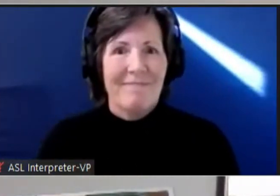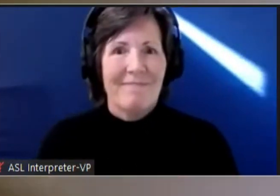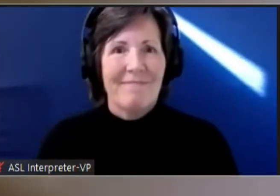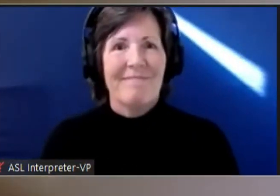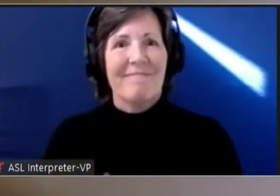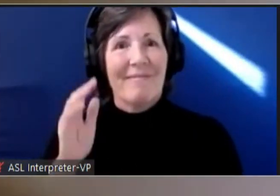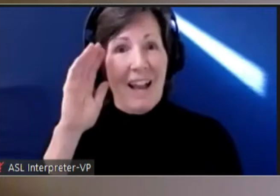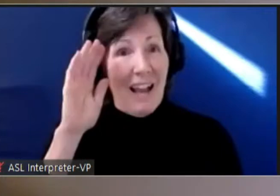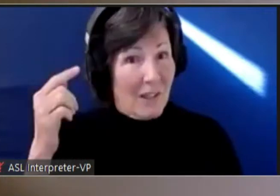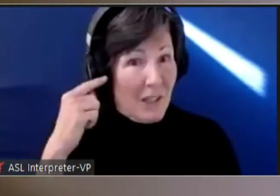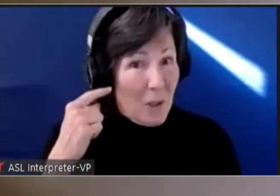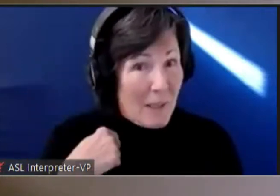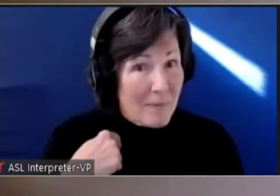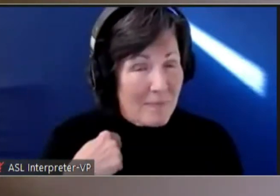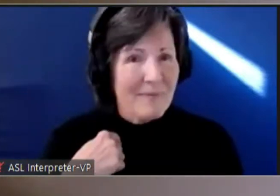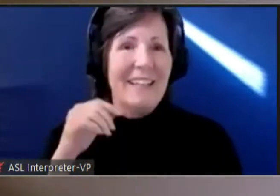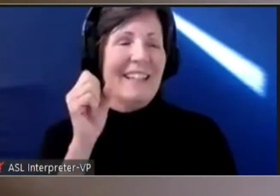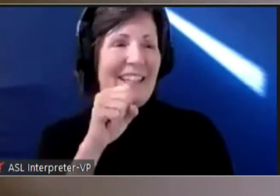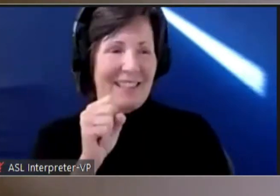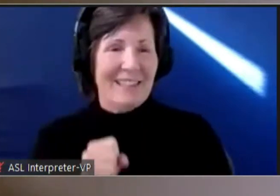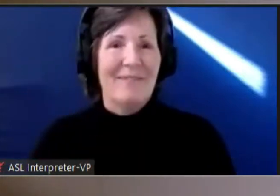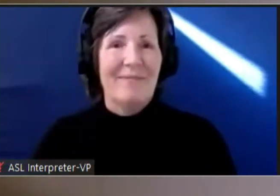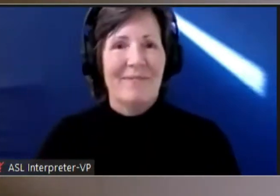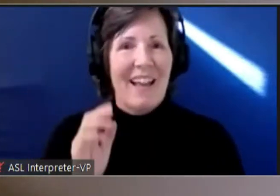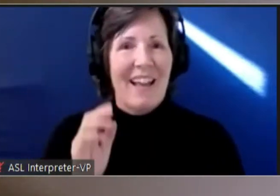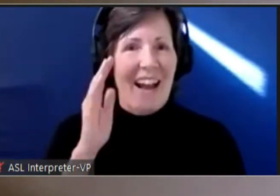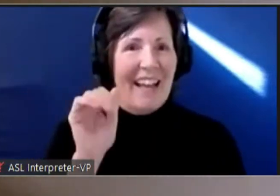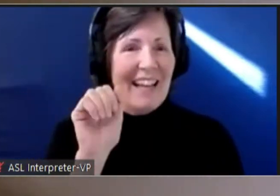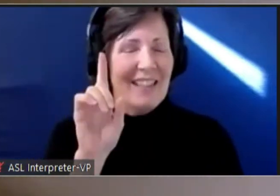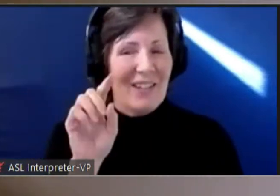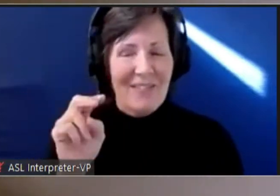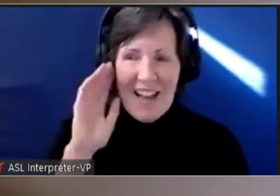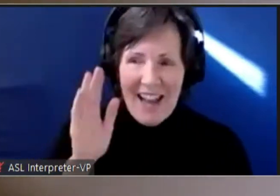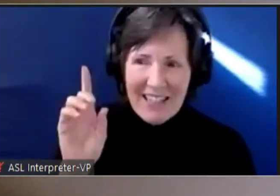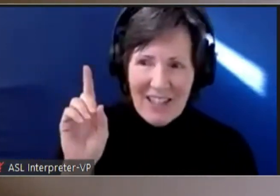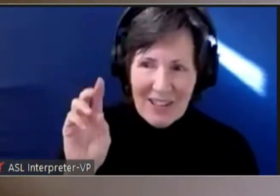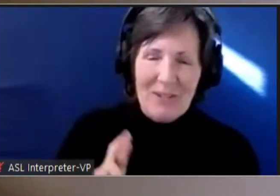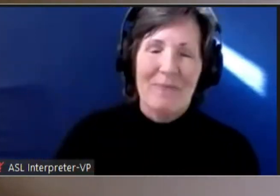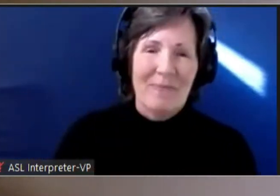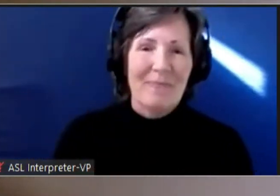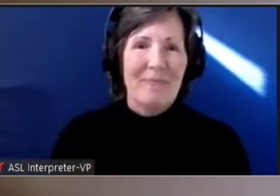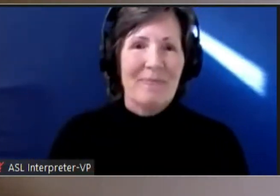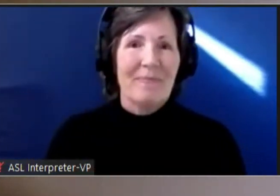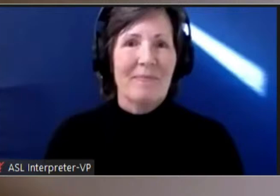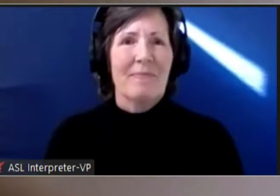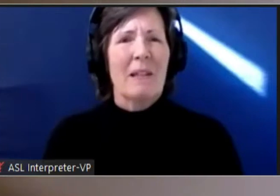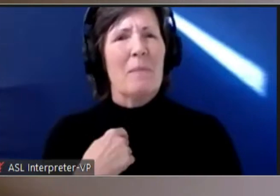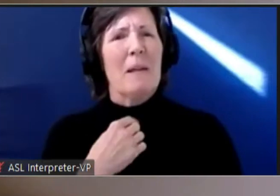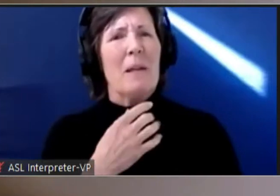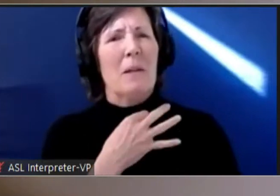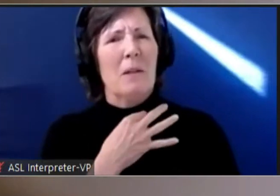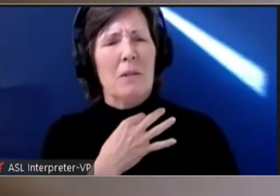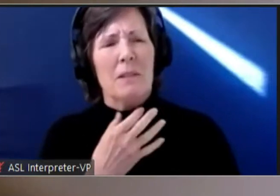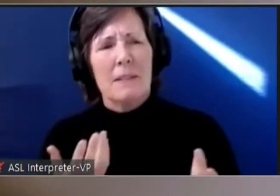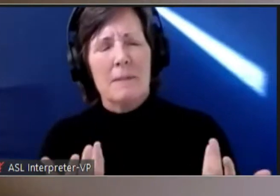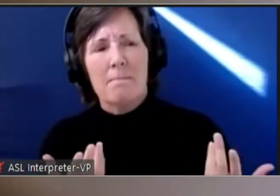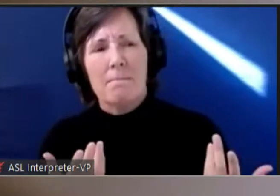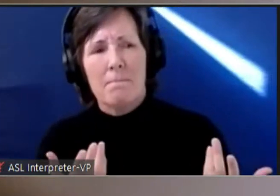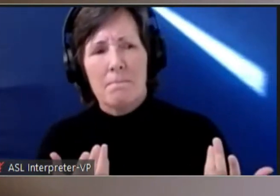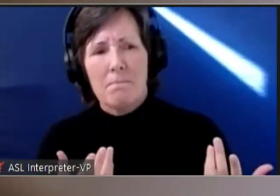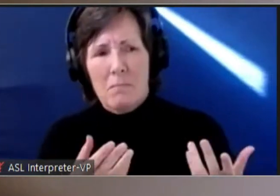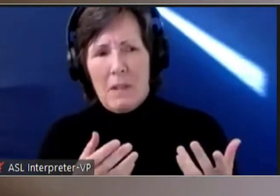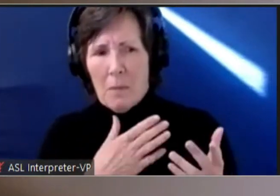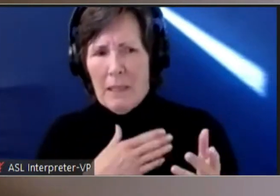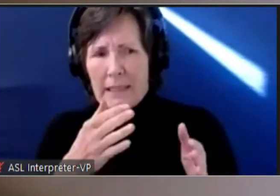Hi, can you hear me? Yes. Hi, Adrian. Hi, Doctor. I'm wondering if you could elaborate a